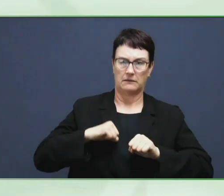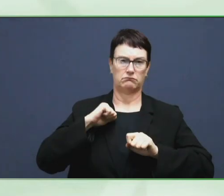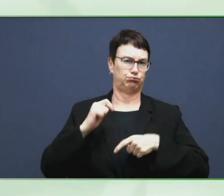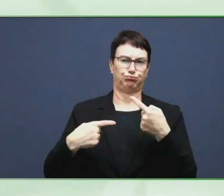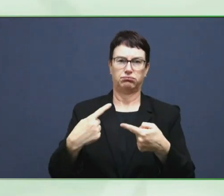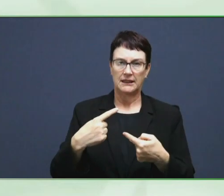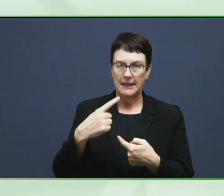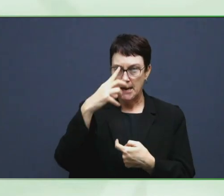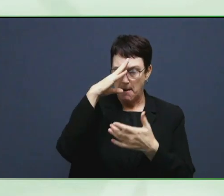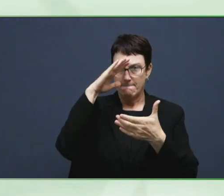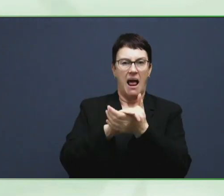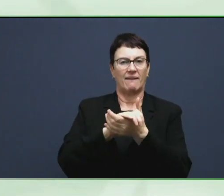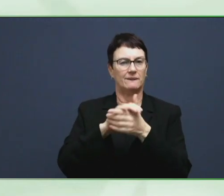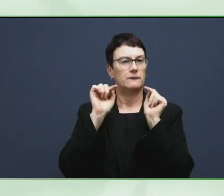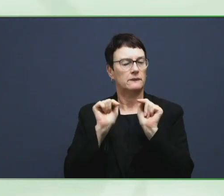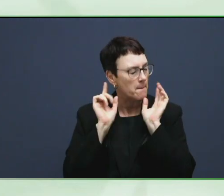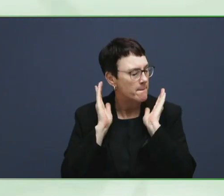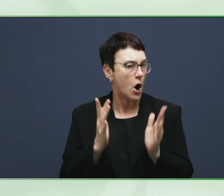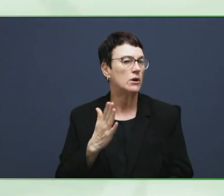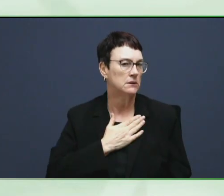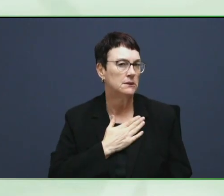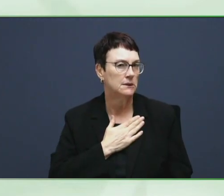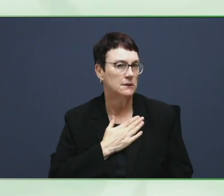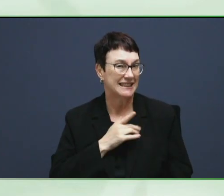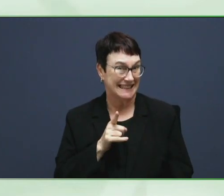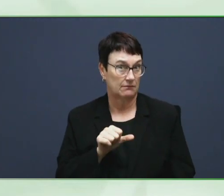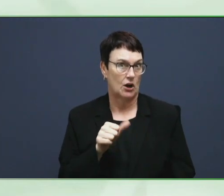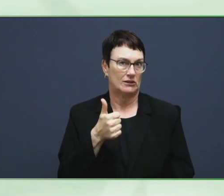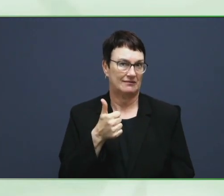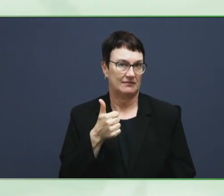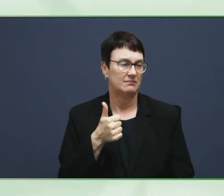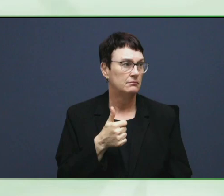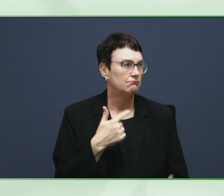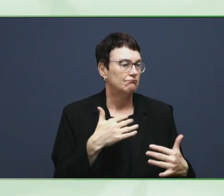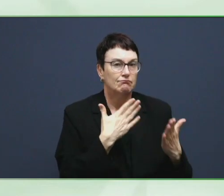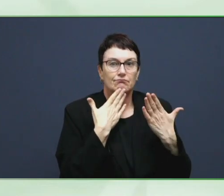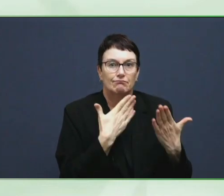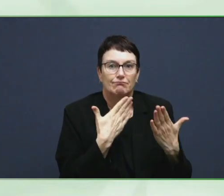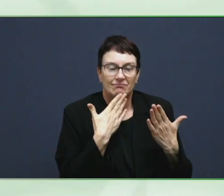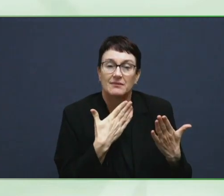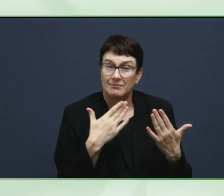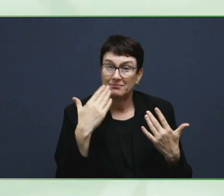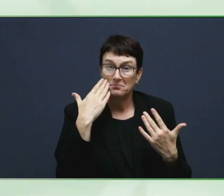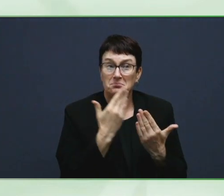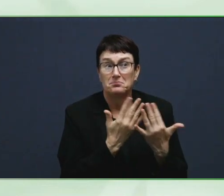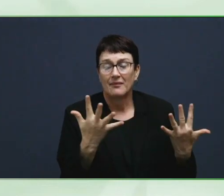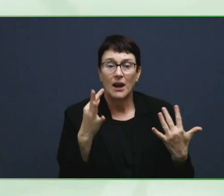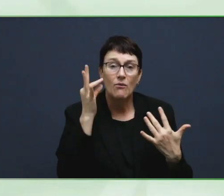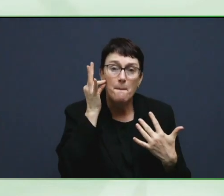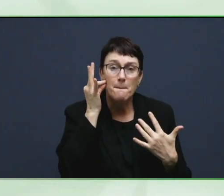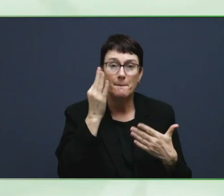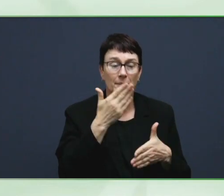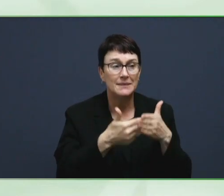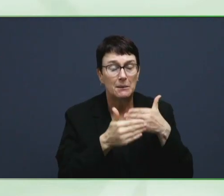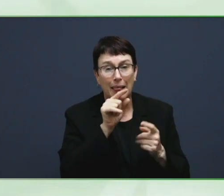Thank you, thank you. I think even beyond, I think there are a lot of women entrepreneurs or women with disabilities